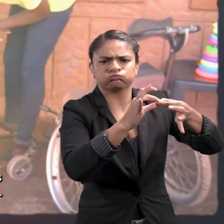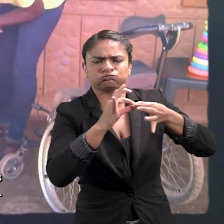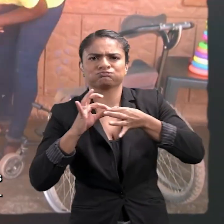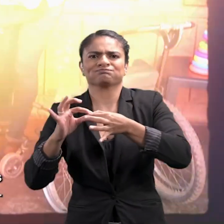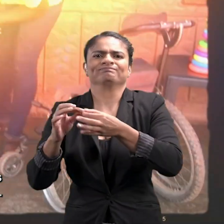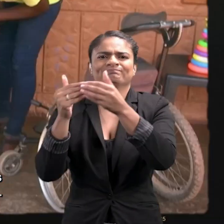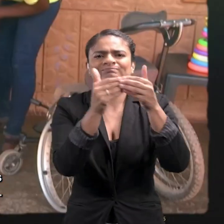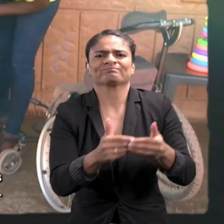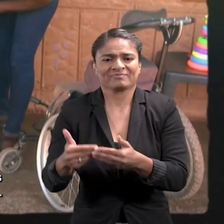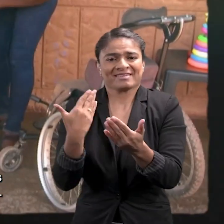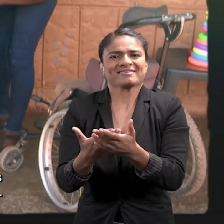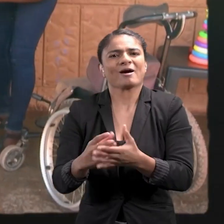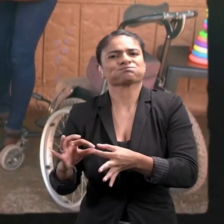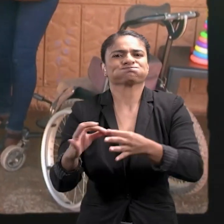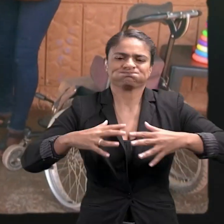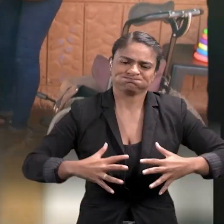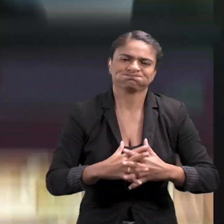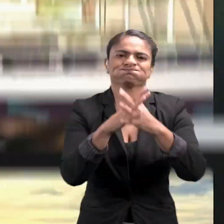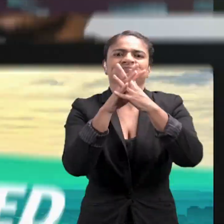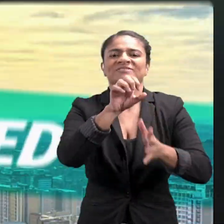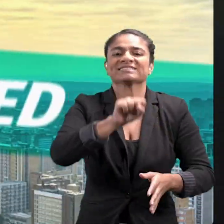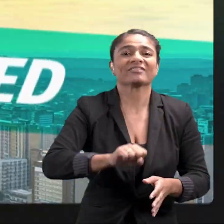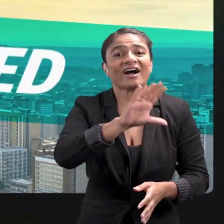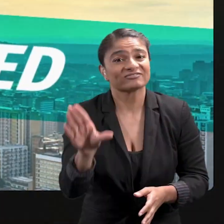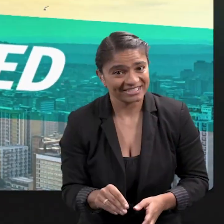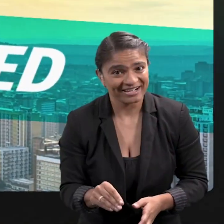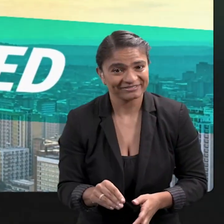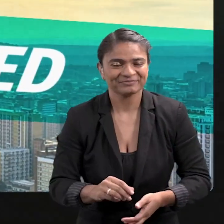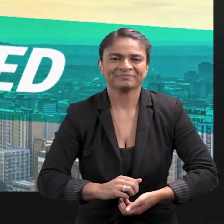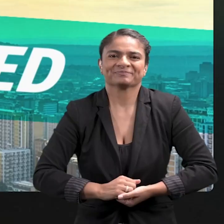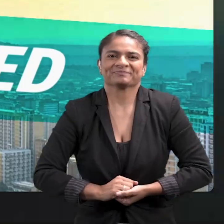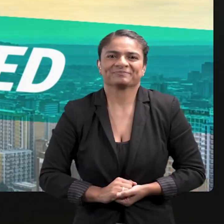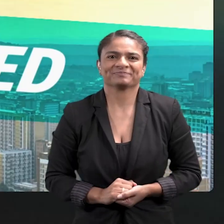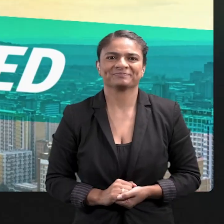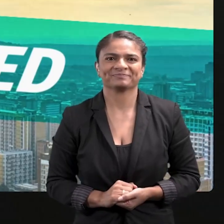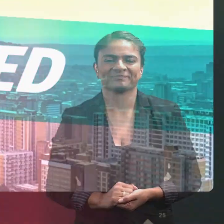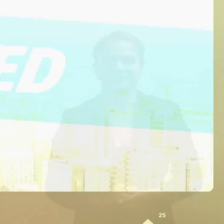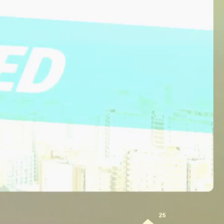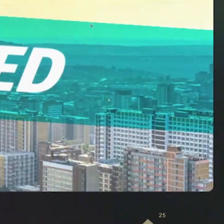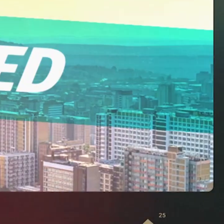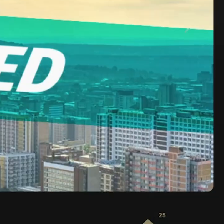with disabilities can and must make to building a disability-inclusive Mzansi.